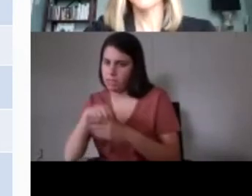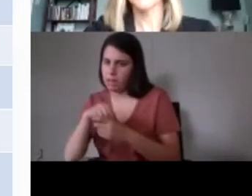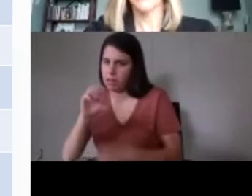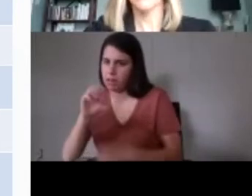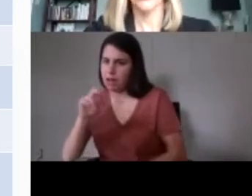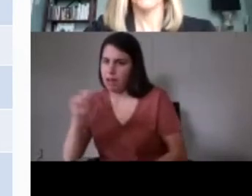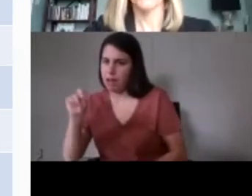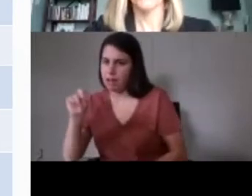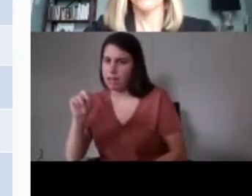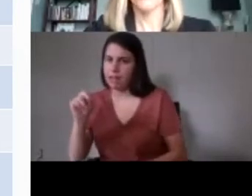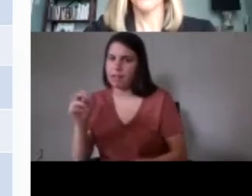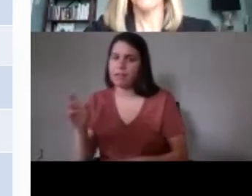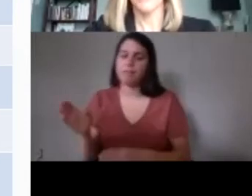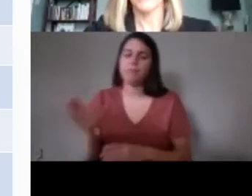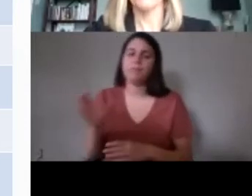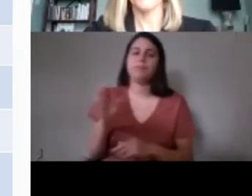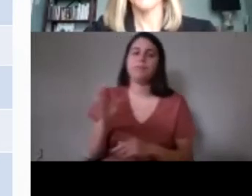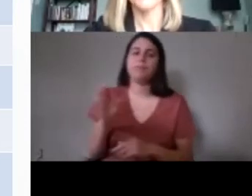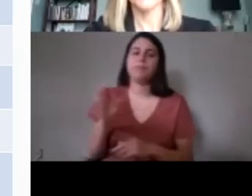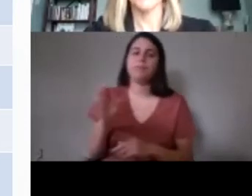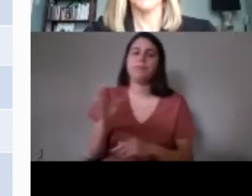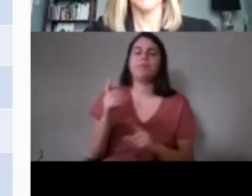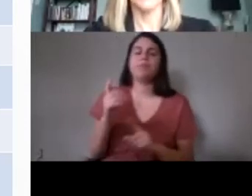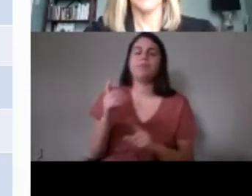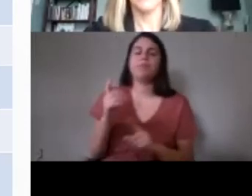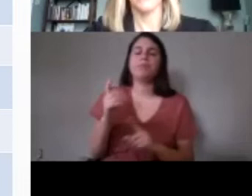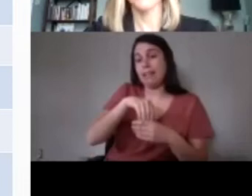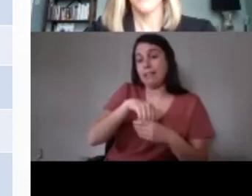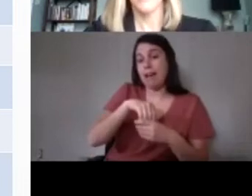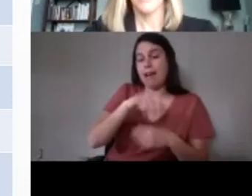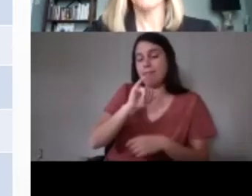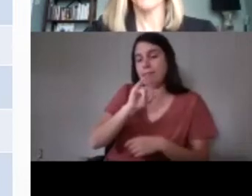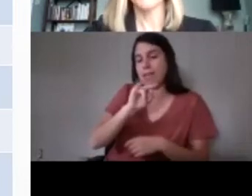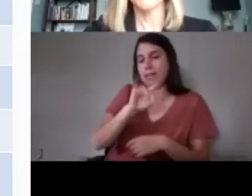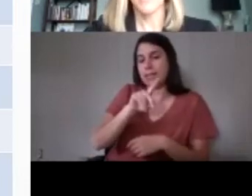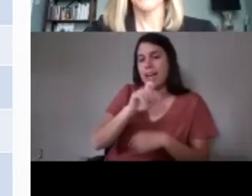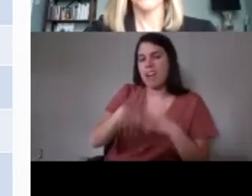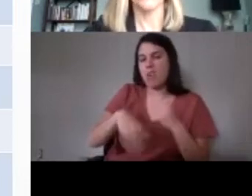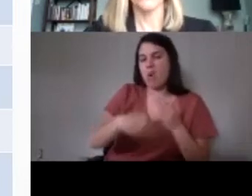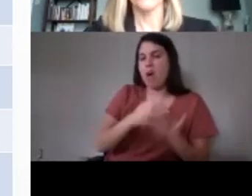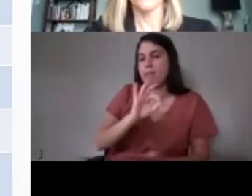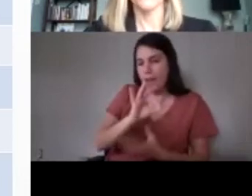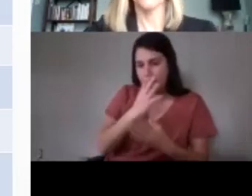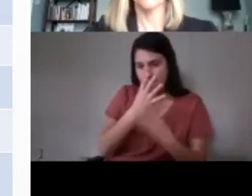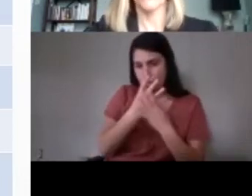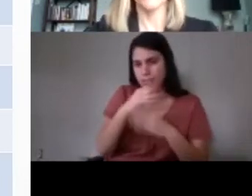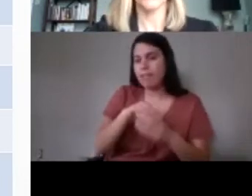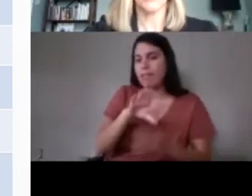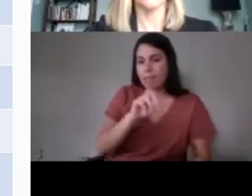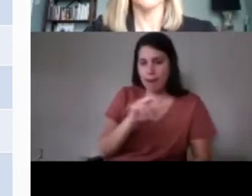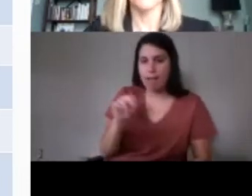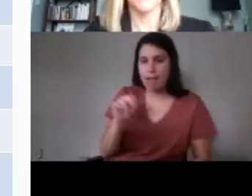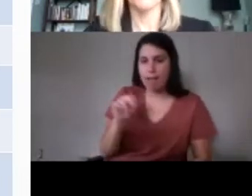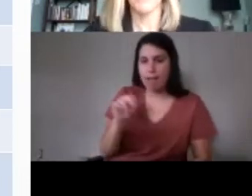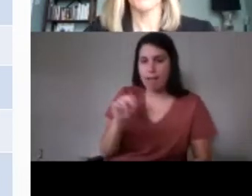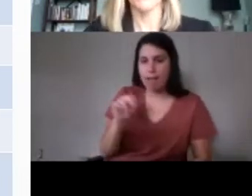Aging Inside, we were across all 9 prisons in Connecticut. We did not include the 3